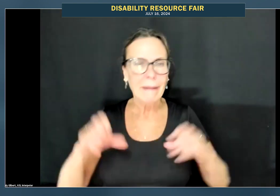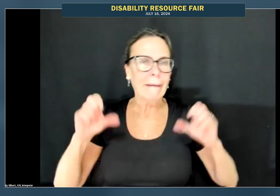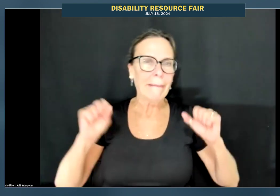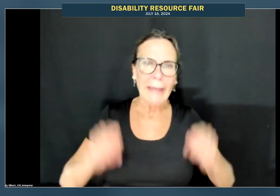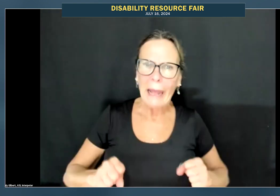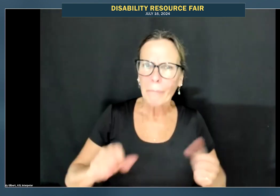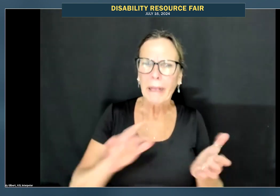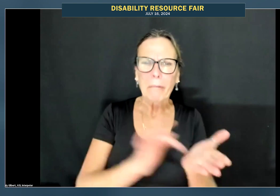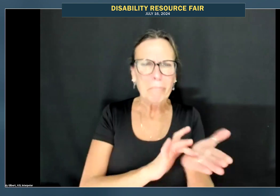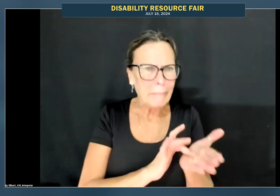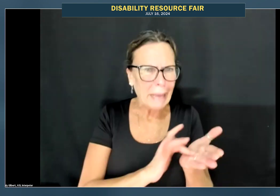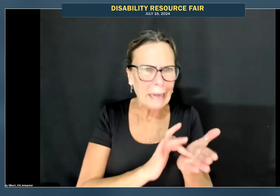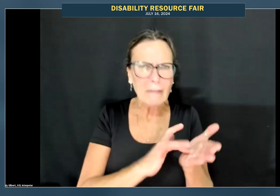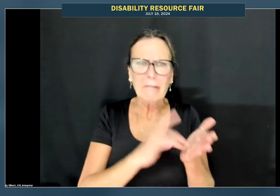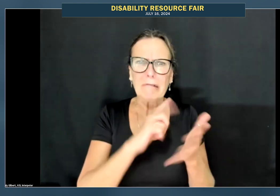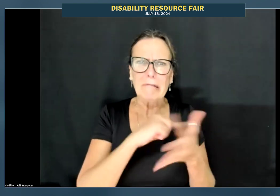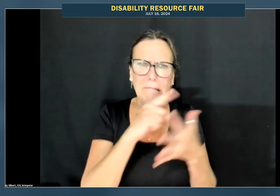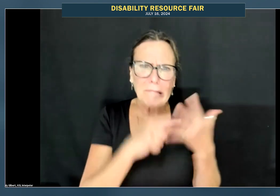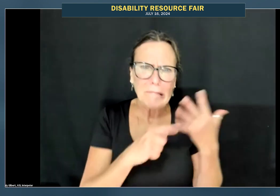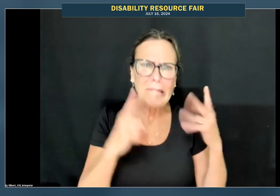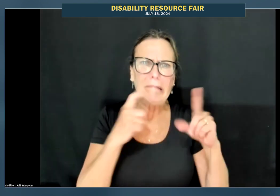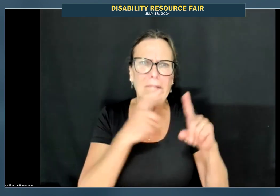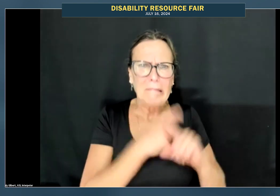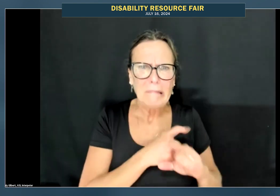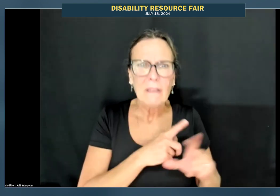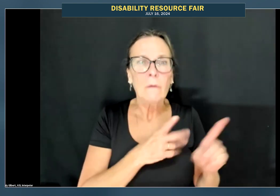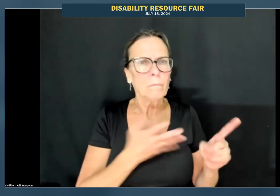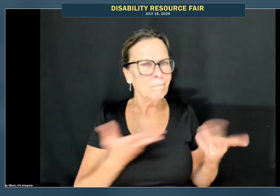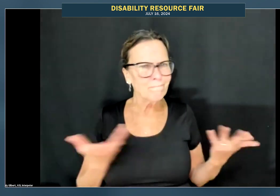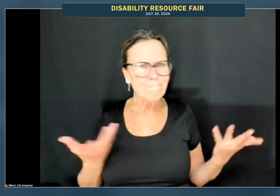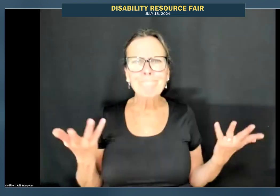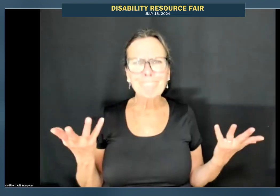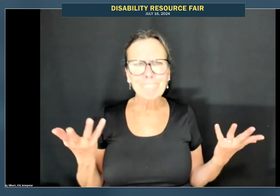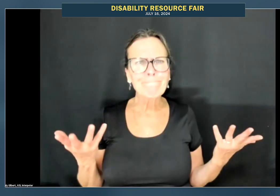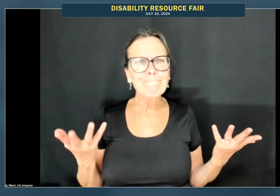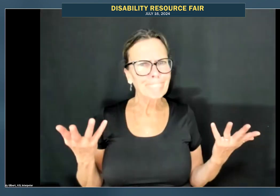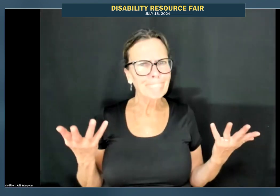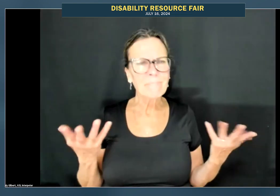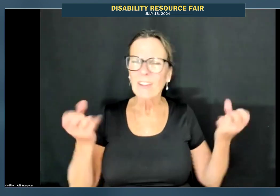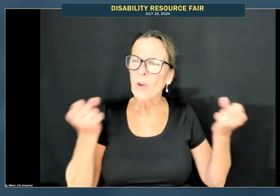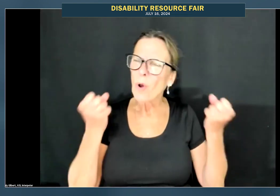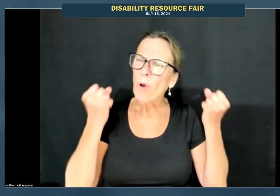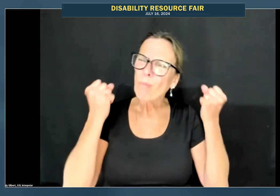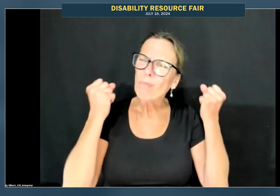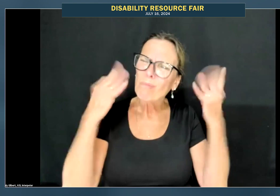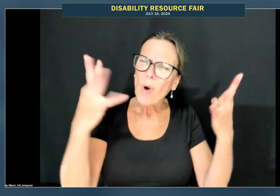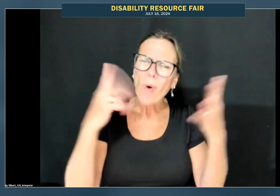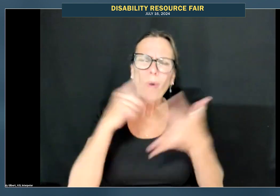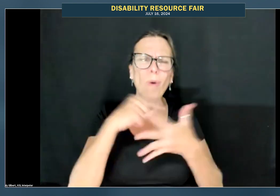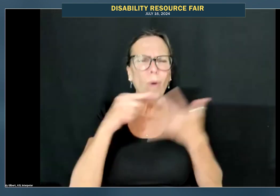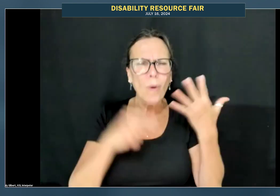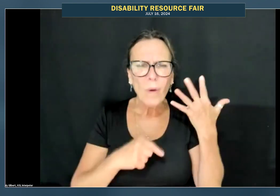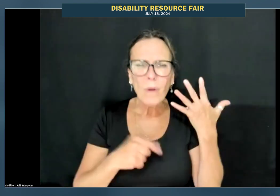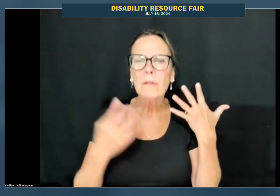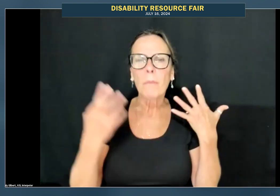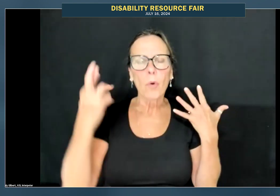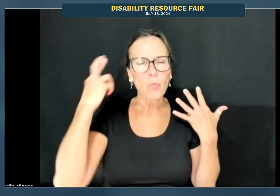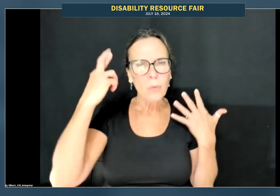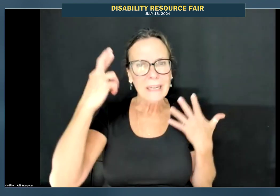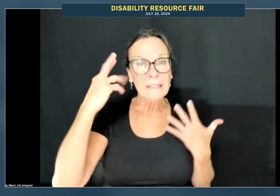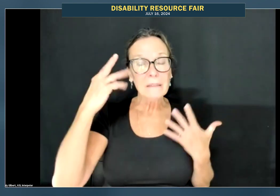medically involved, it can, there are a multitude of areas that can